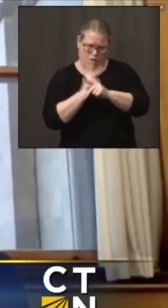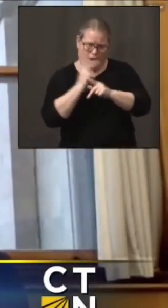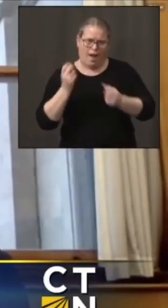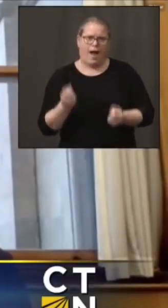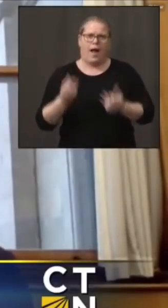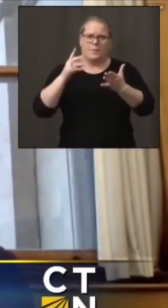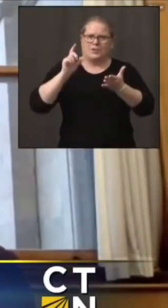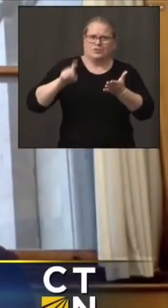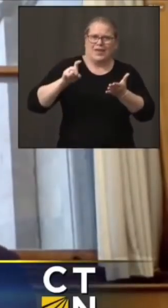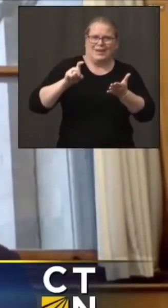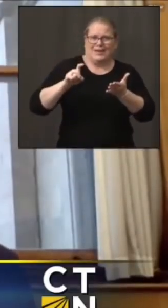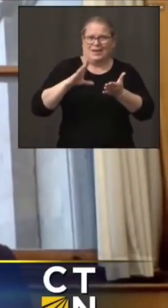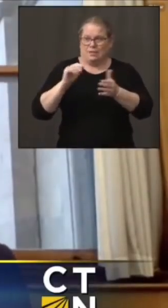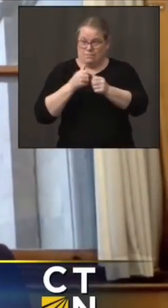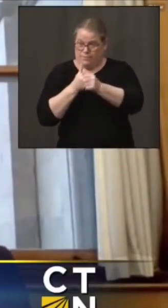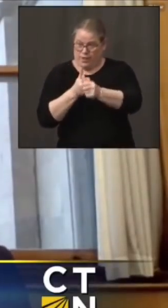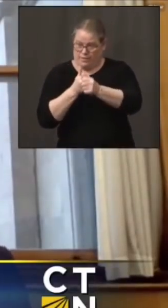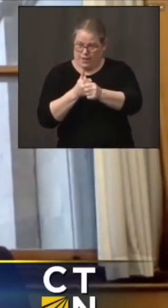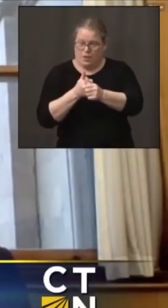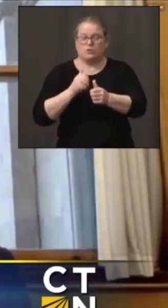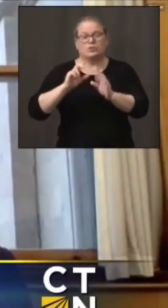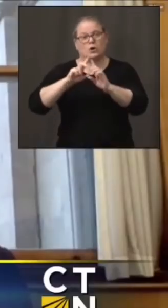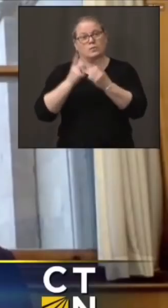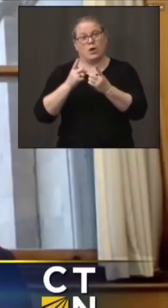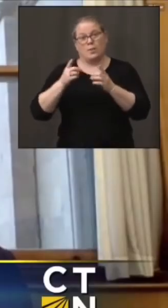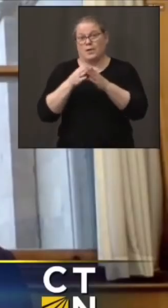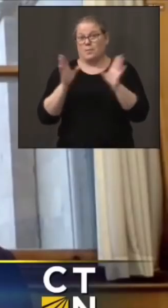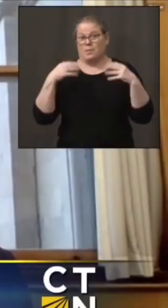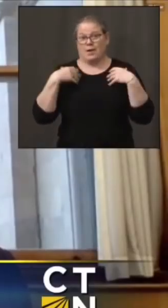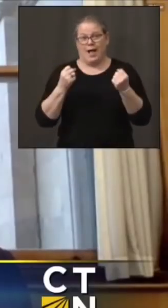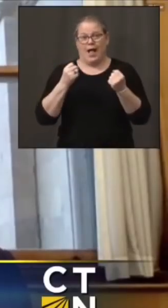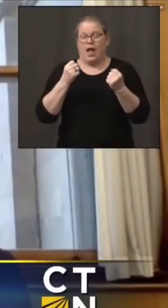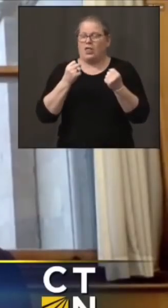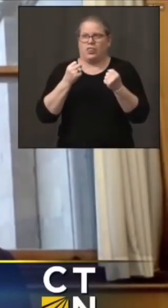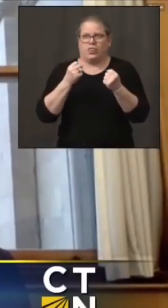so our team at the Department of Public Health is in literally daily, if